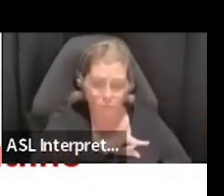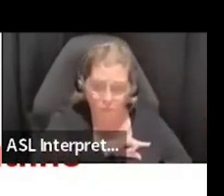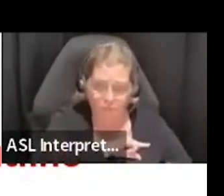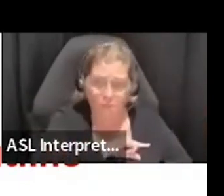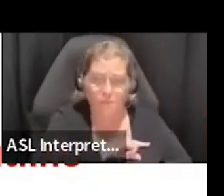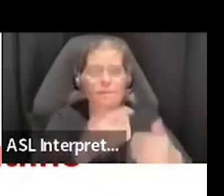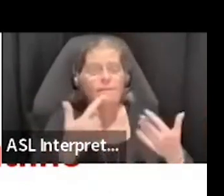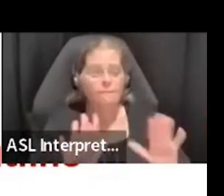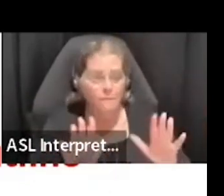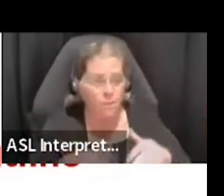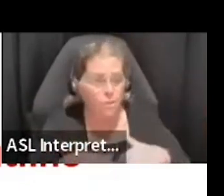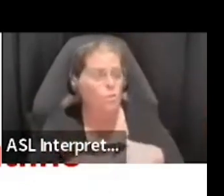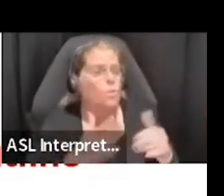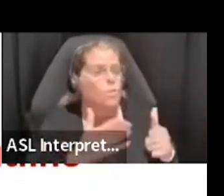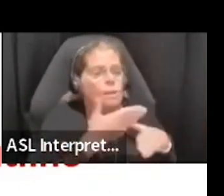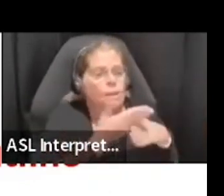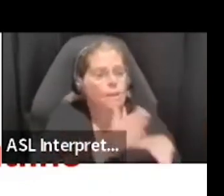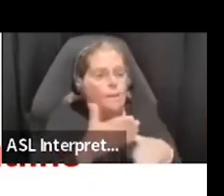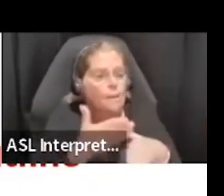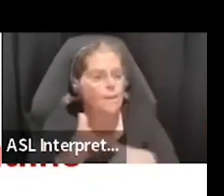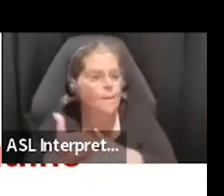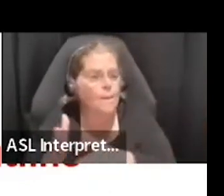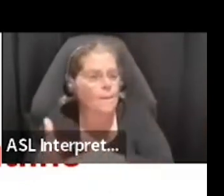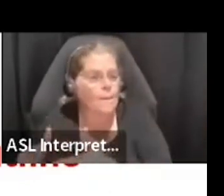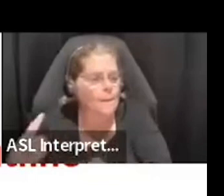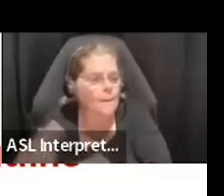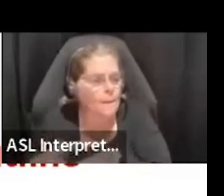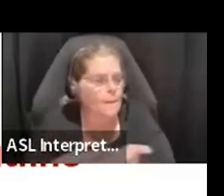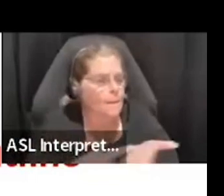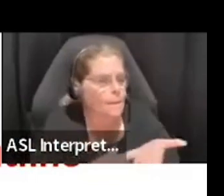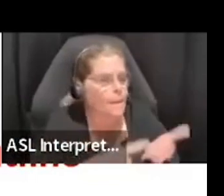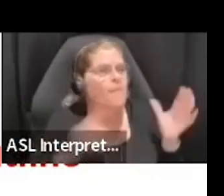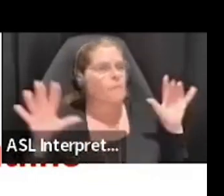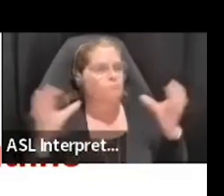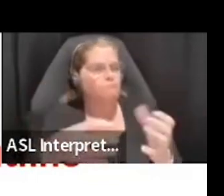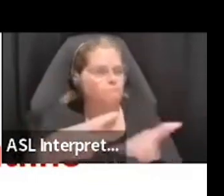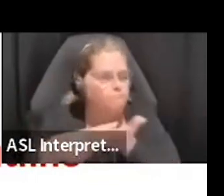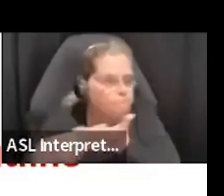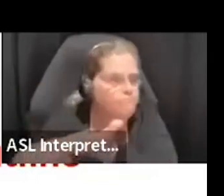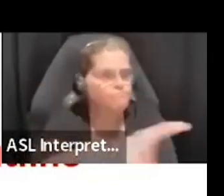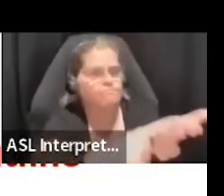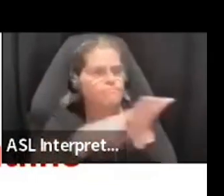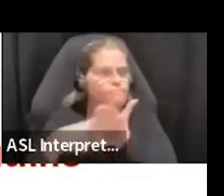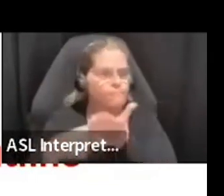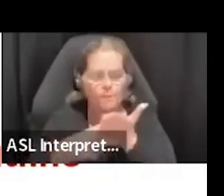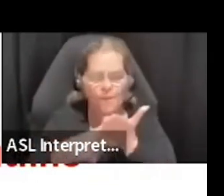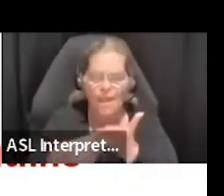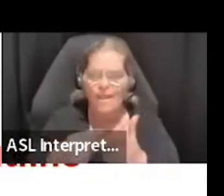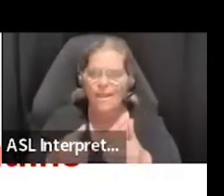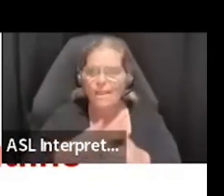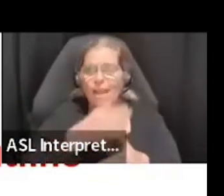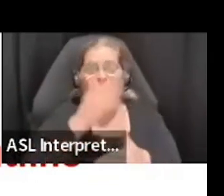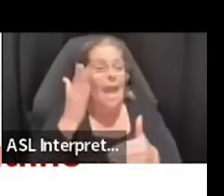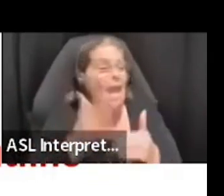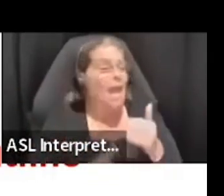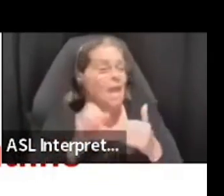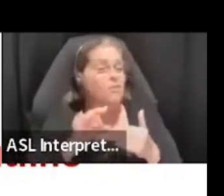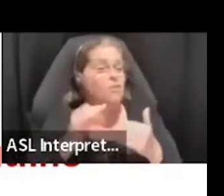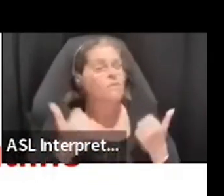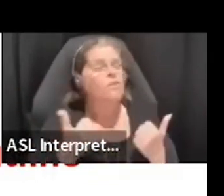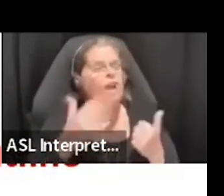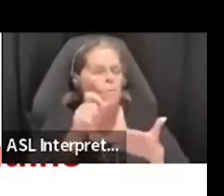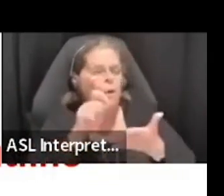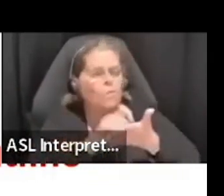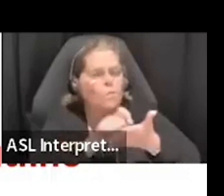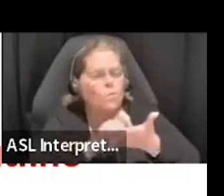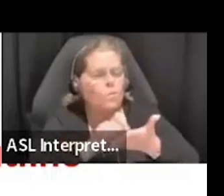discussions, large group share outs. And then at the end of each session, right at the very end of today, I'll ask you to just jot down a couple notes quickly